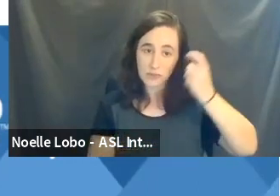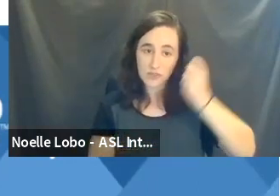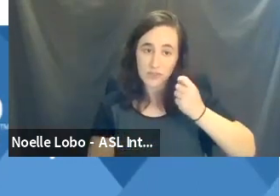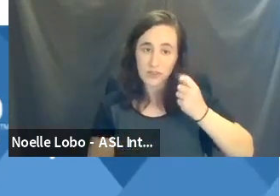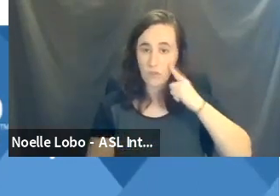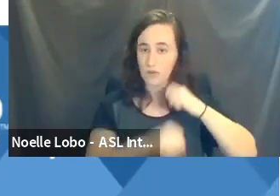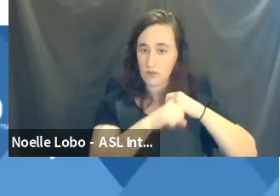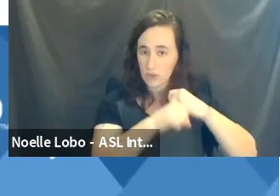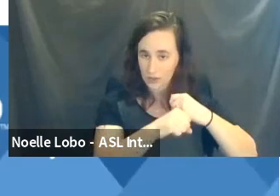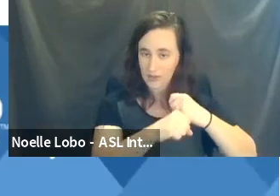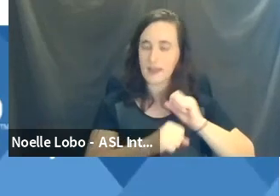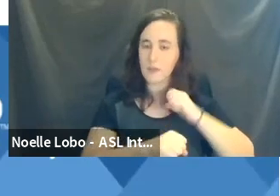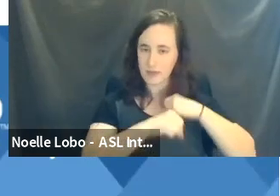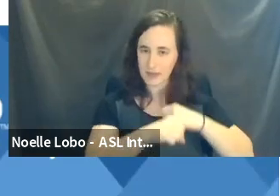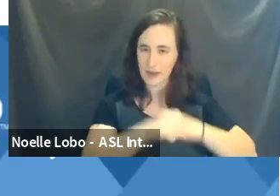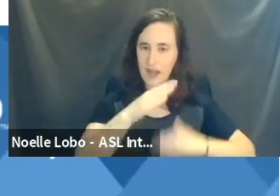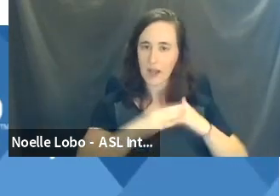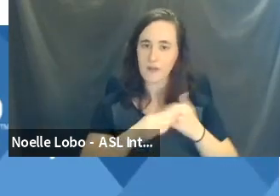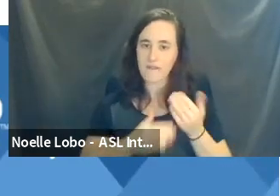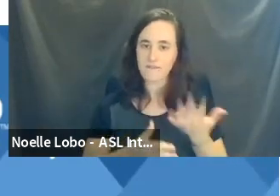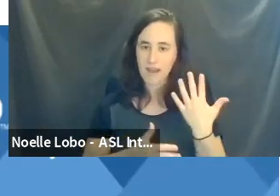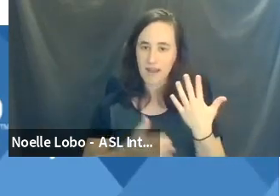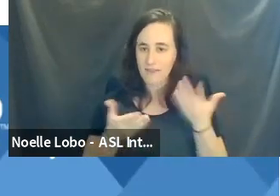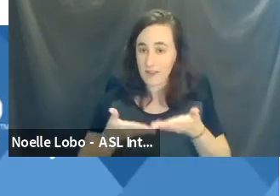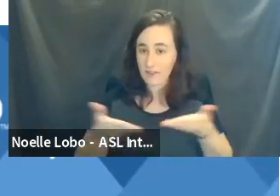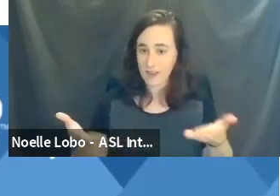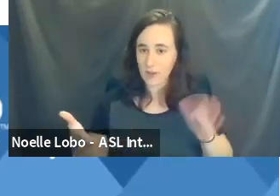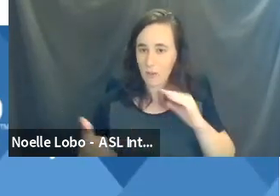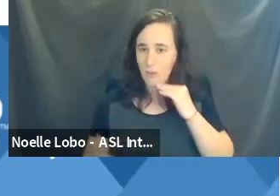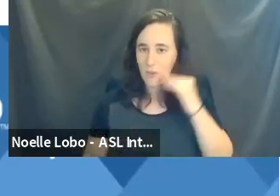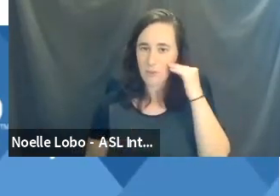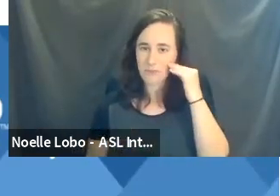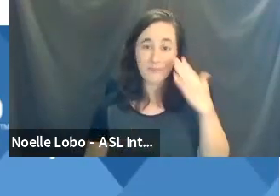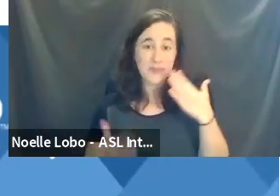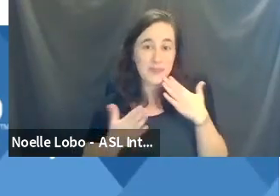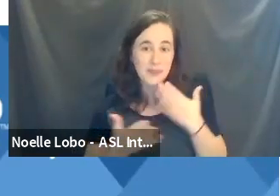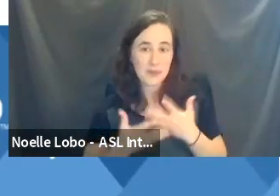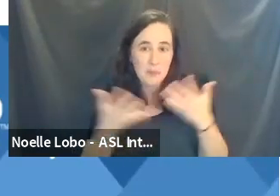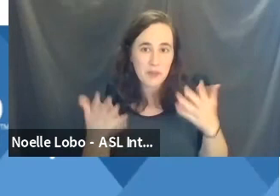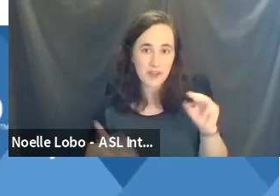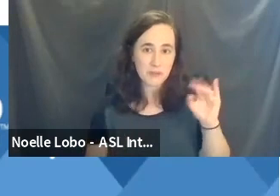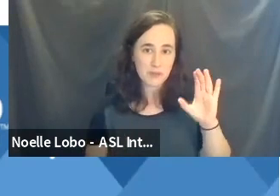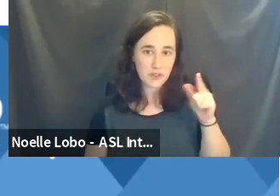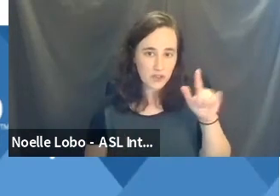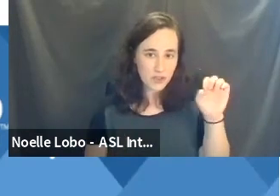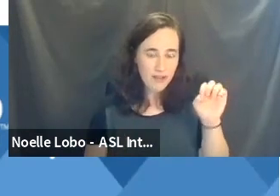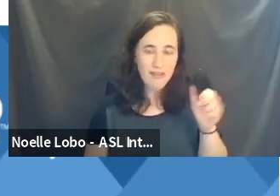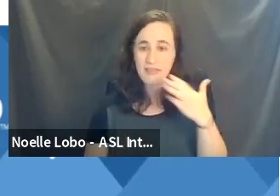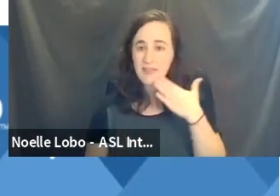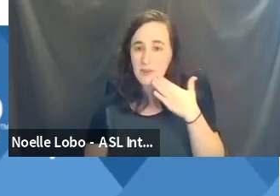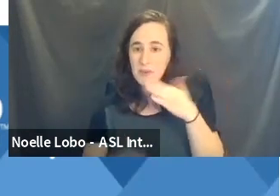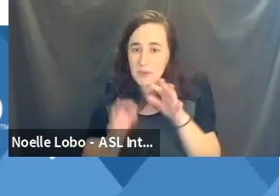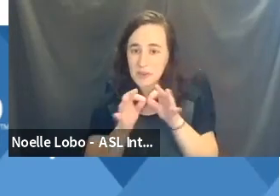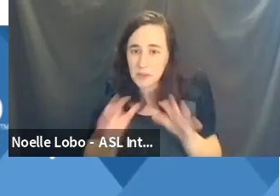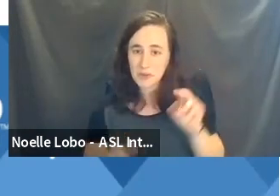5 devices in your home. So again, thank you so much to Michelle. Thank you, Noelle.